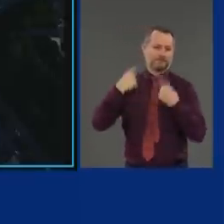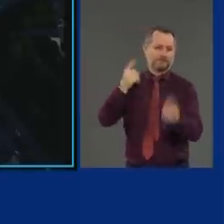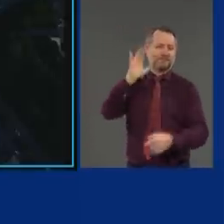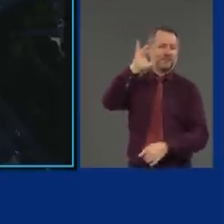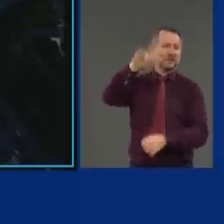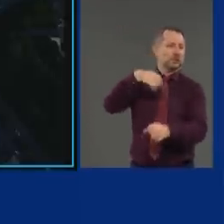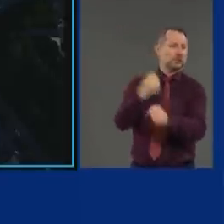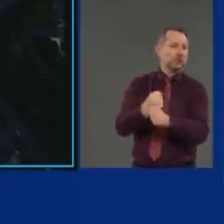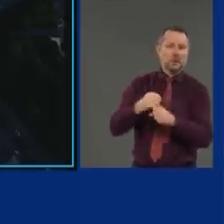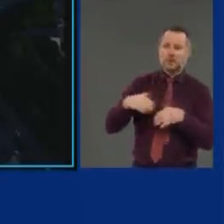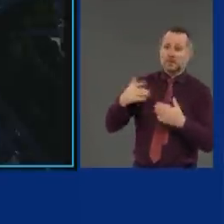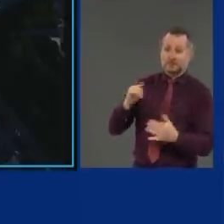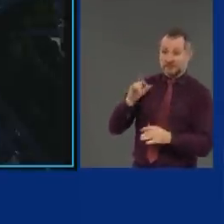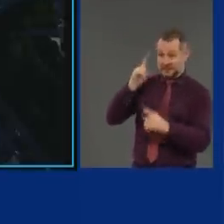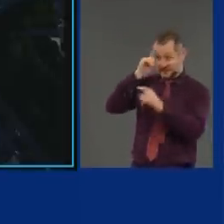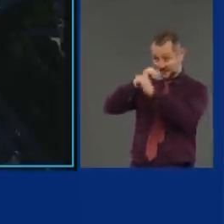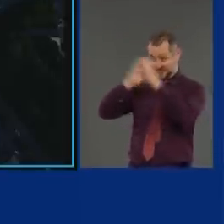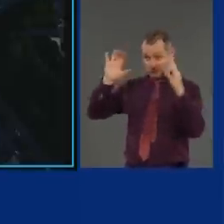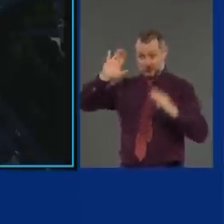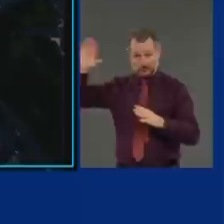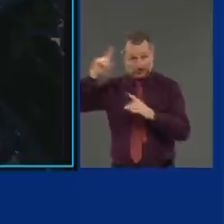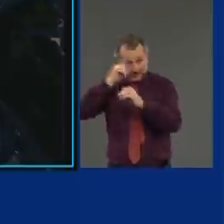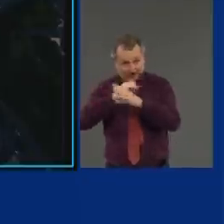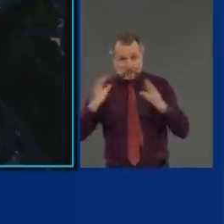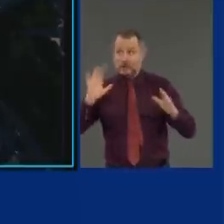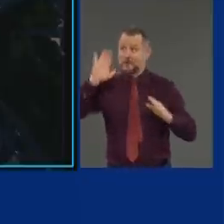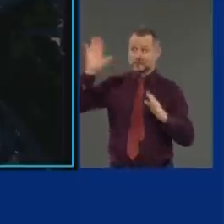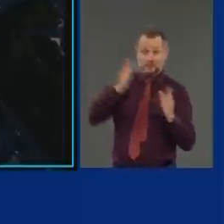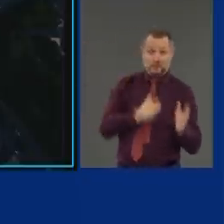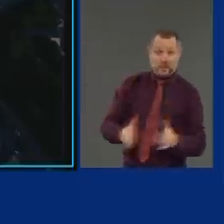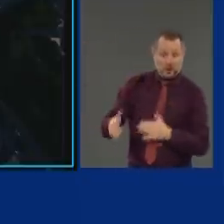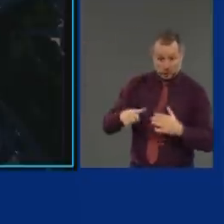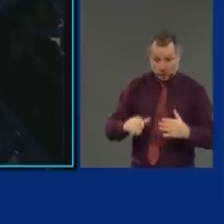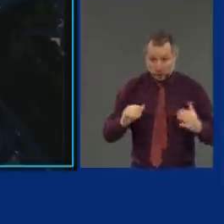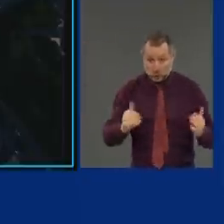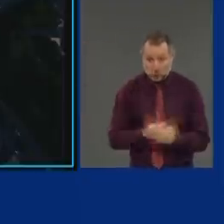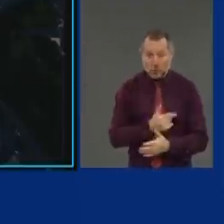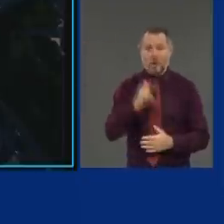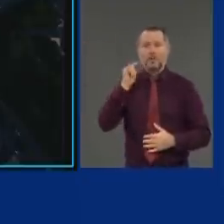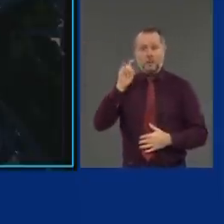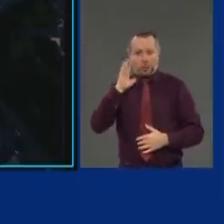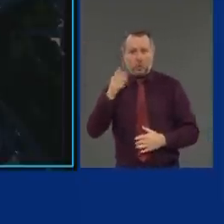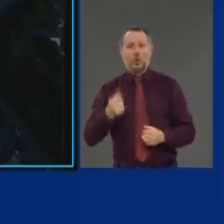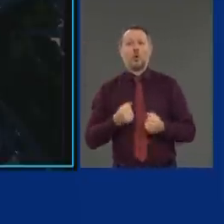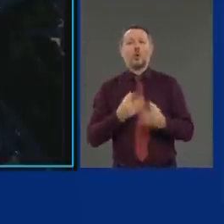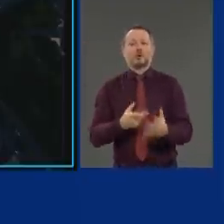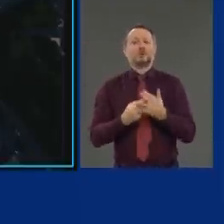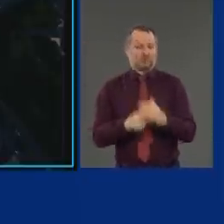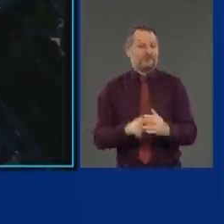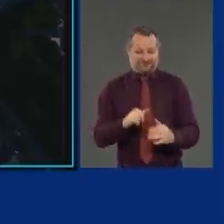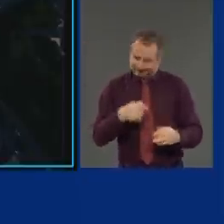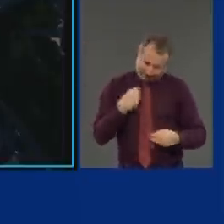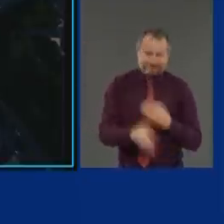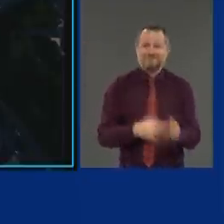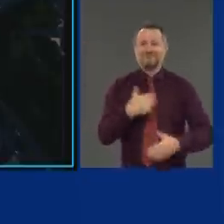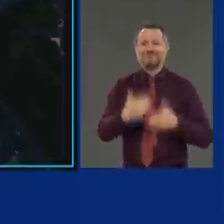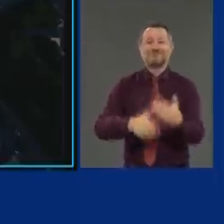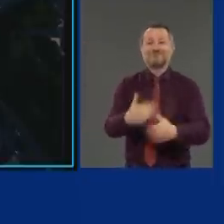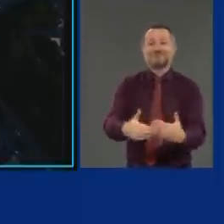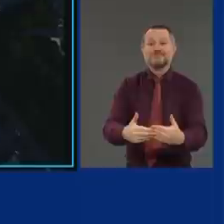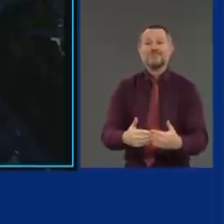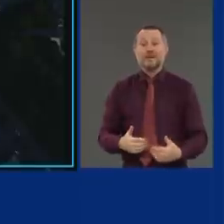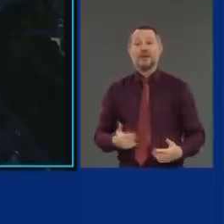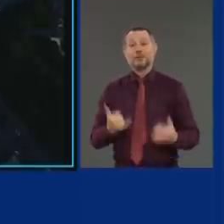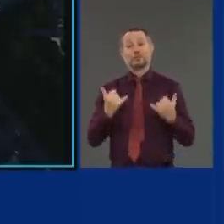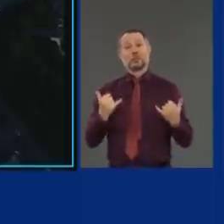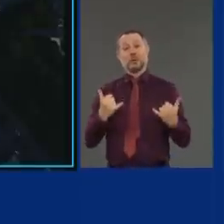master plan for a whole new airport launched this project. Today, we take a major step forward to delivering on that